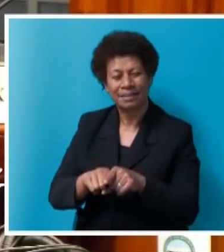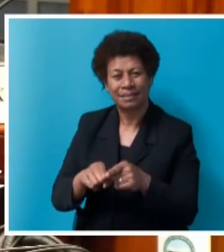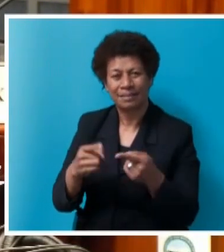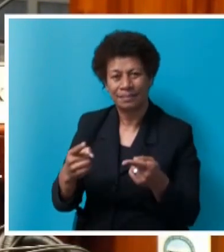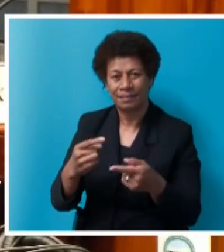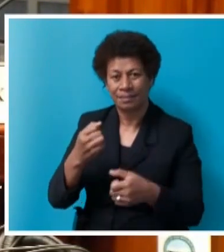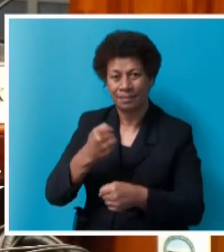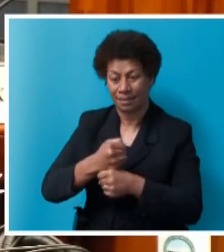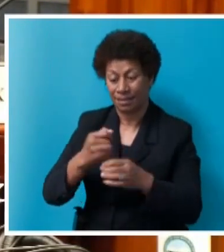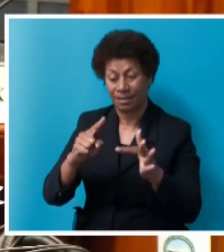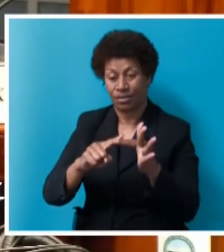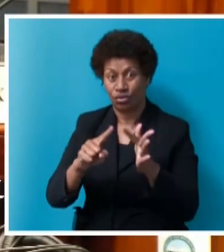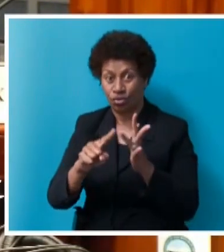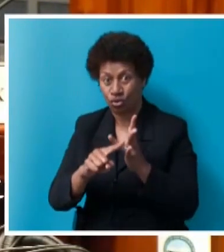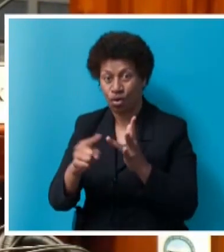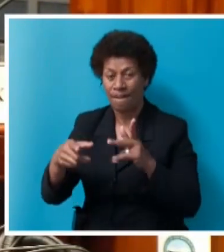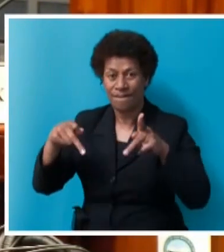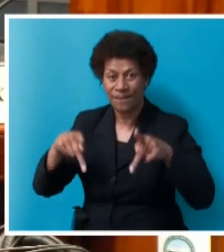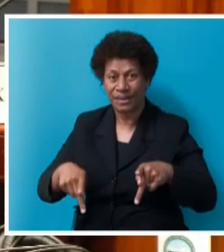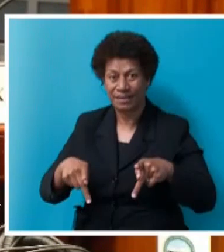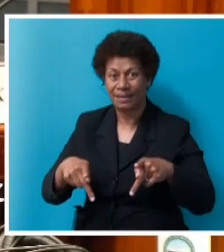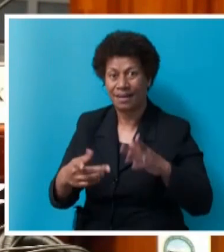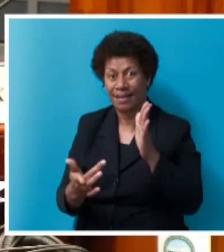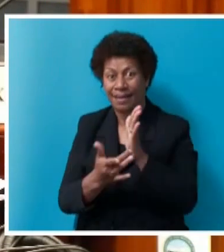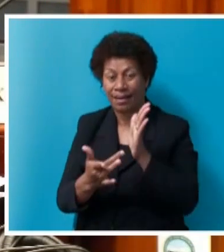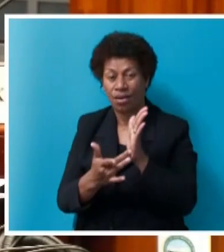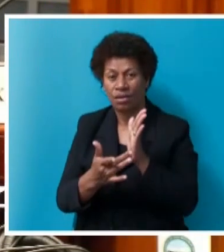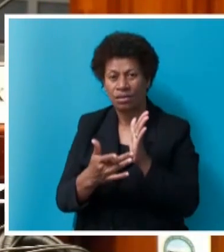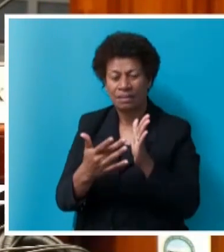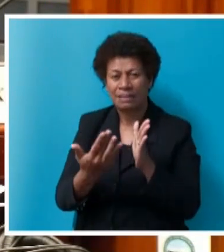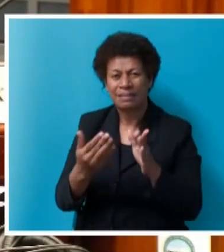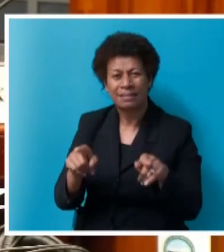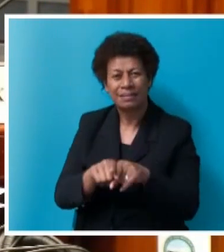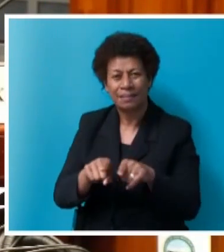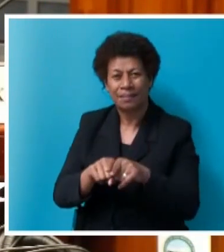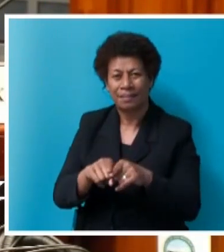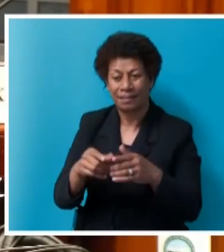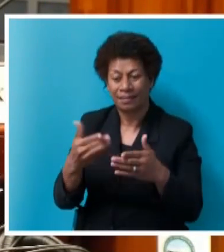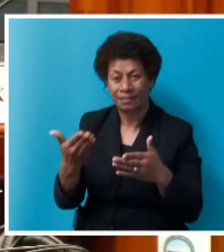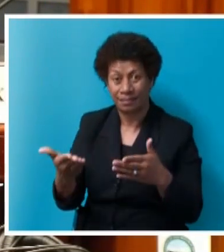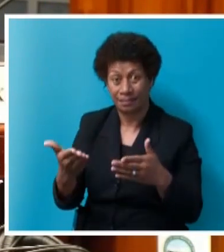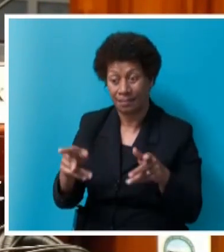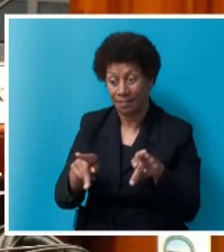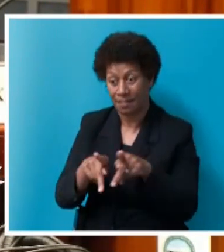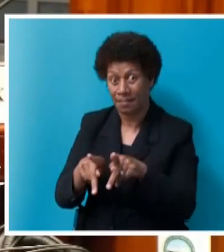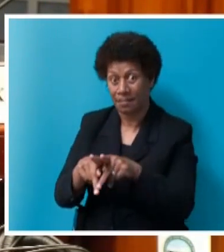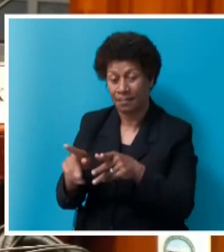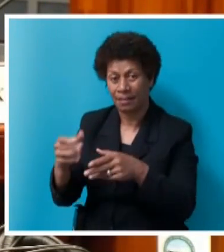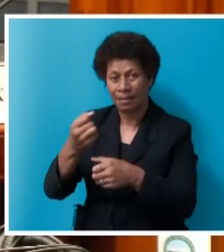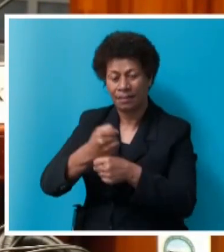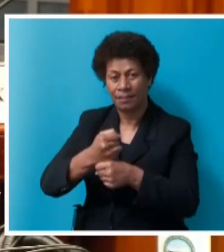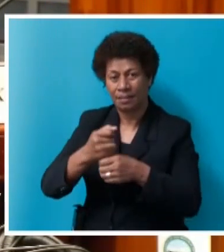geophysical survey technology, and we are grateful to have entered into partnership with Geoscience